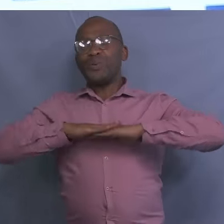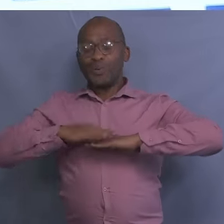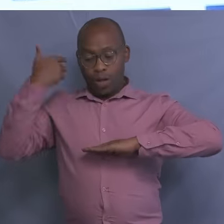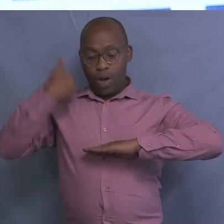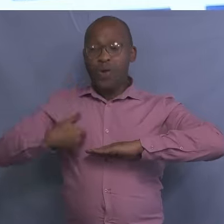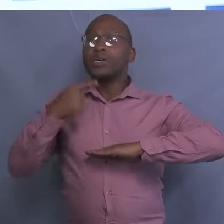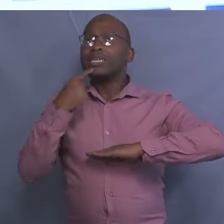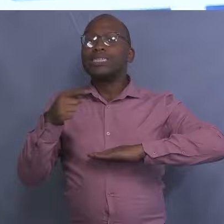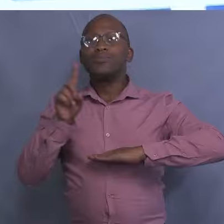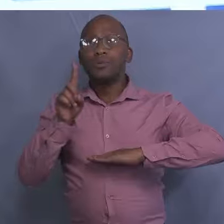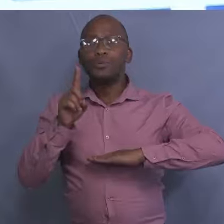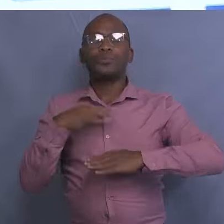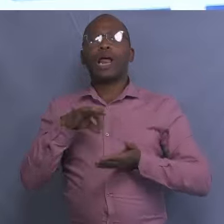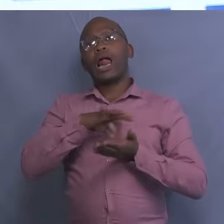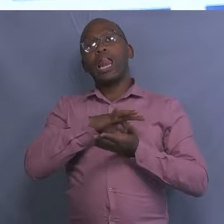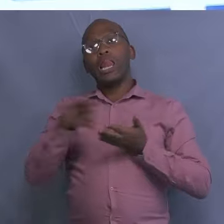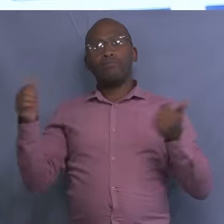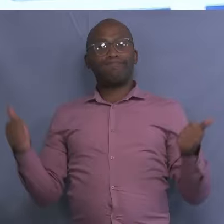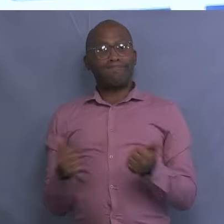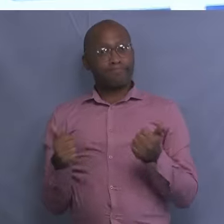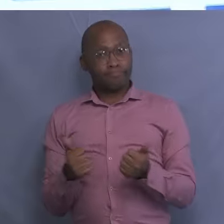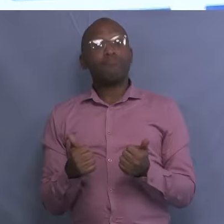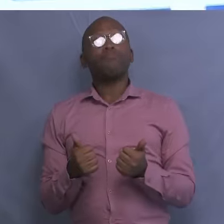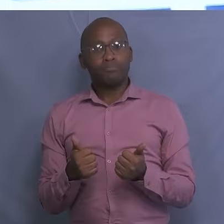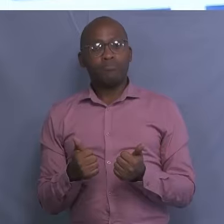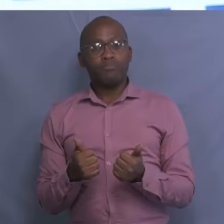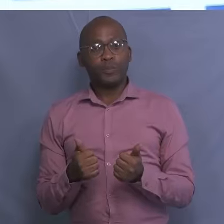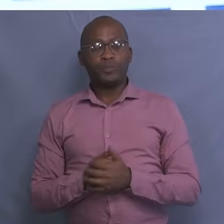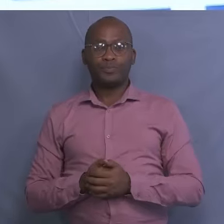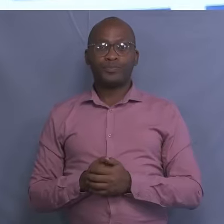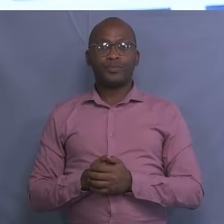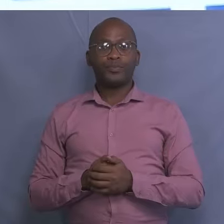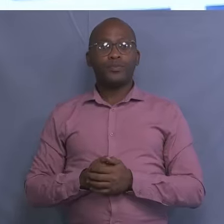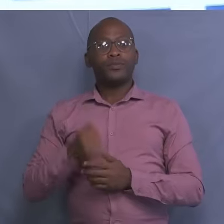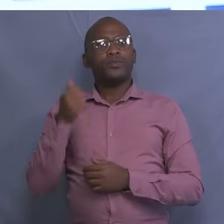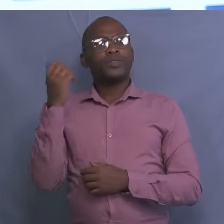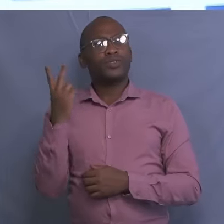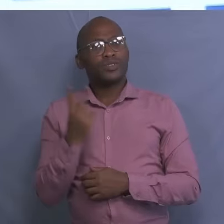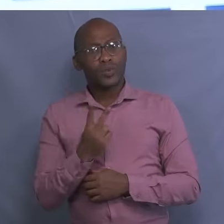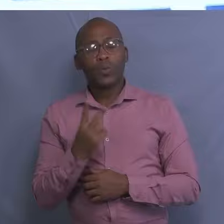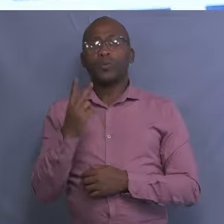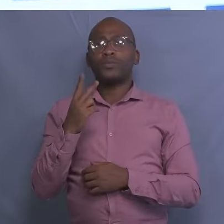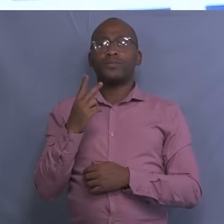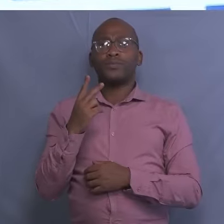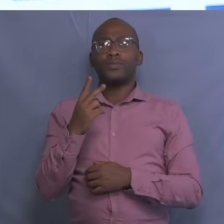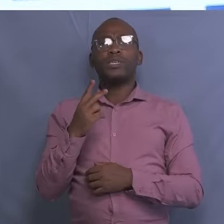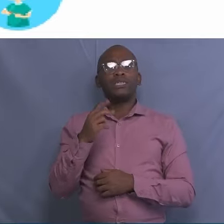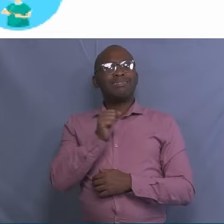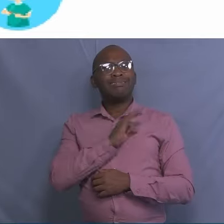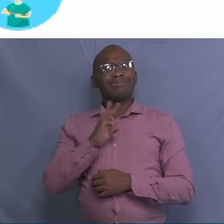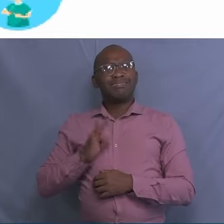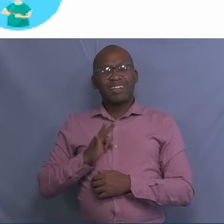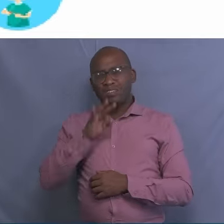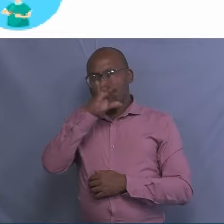be well groomed. Okay, all staff must ensure that they do not have any unpleasant body odor.